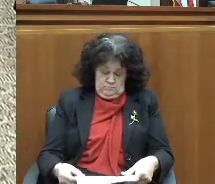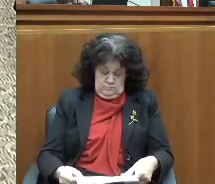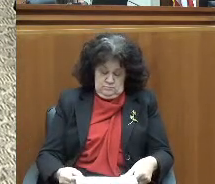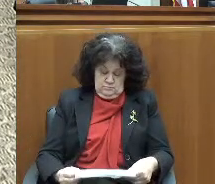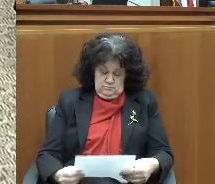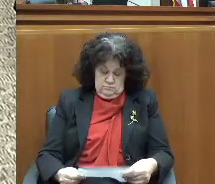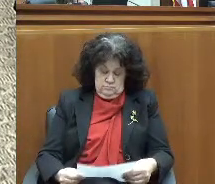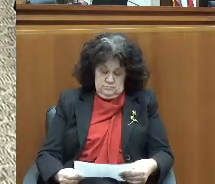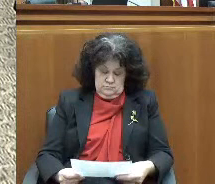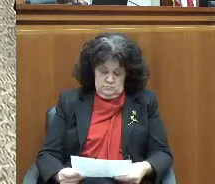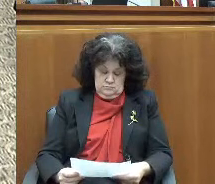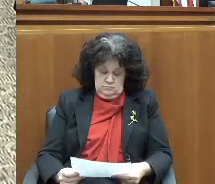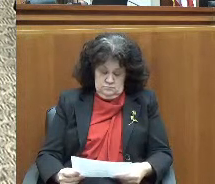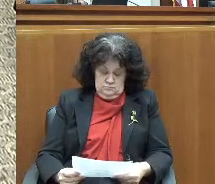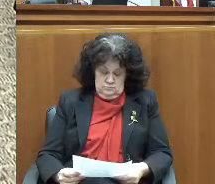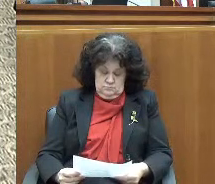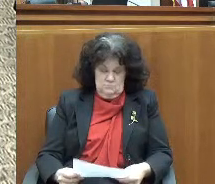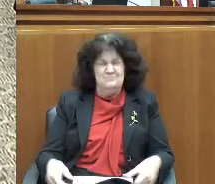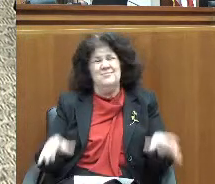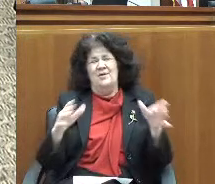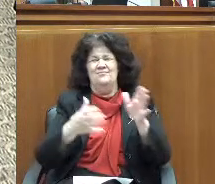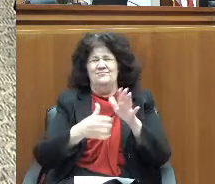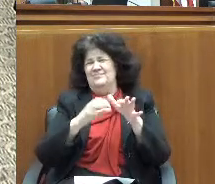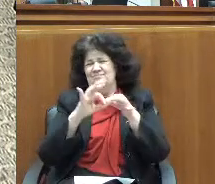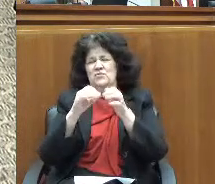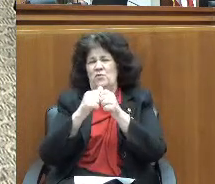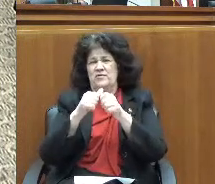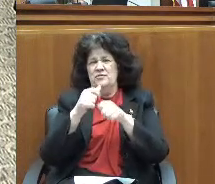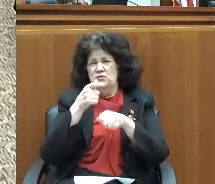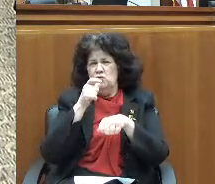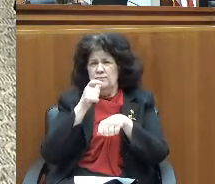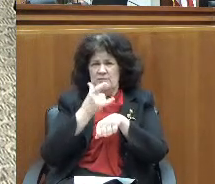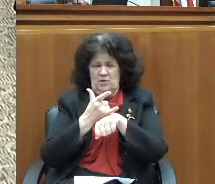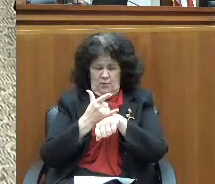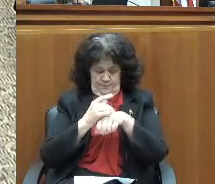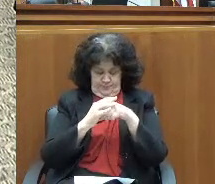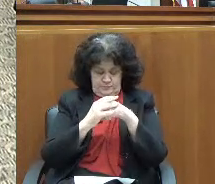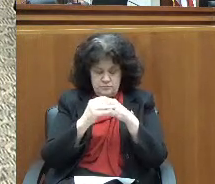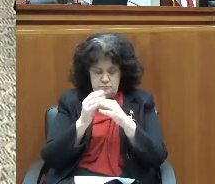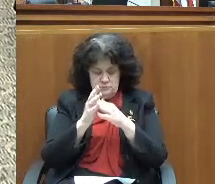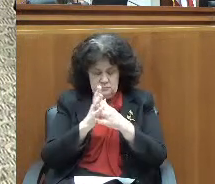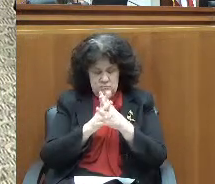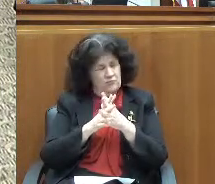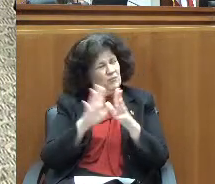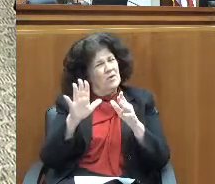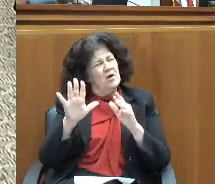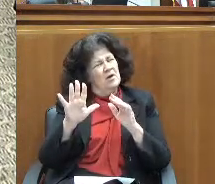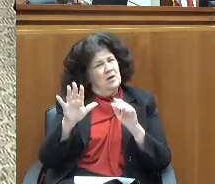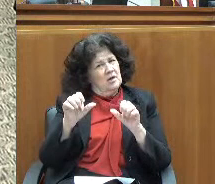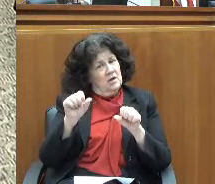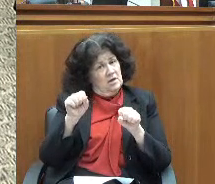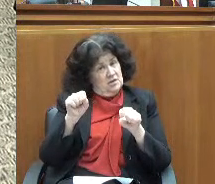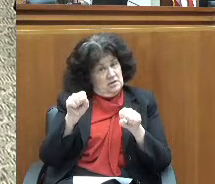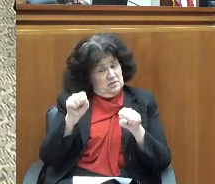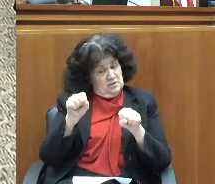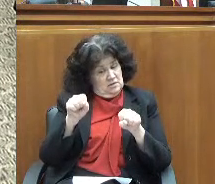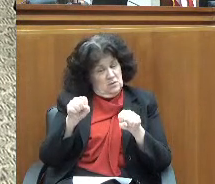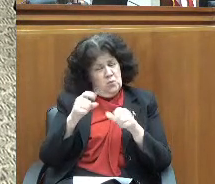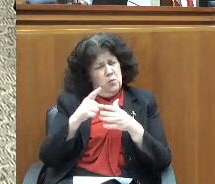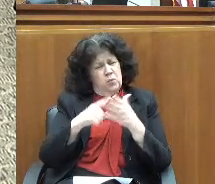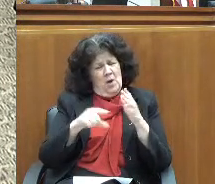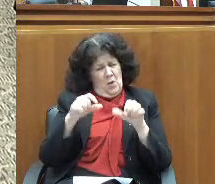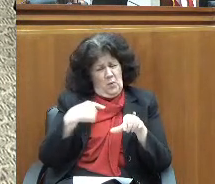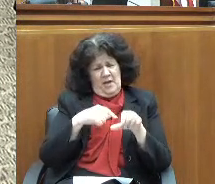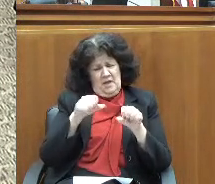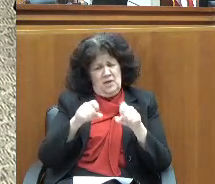Can you Most walk- of them having to do with alcohol. Okay, can you walk us through like with what we can grant,